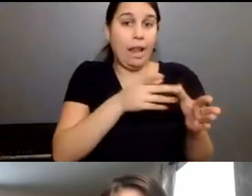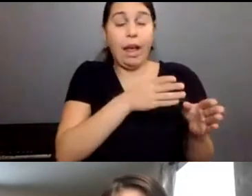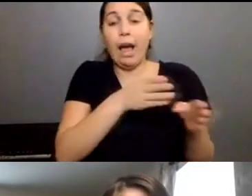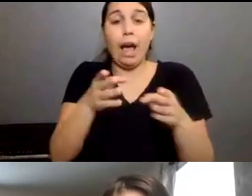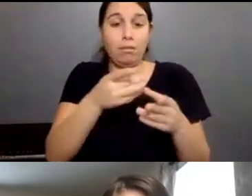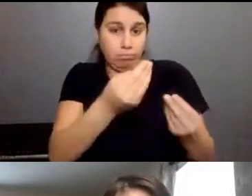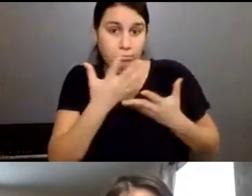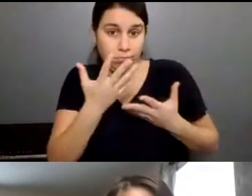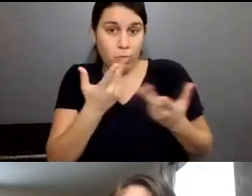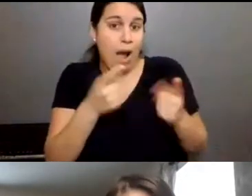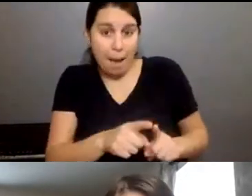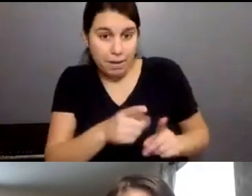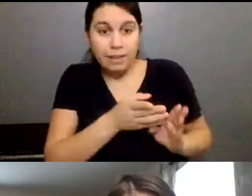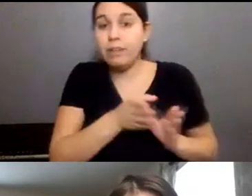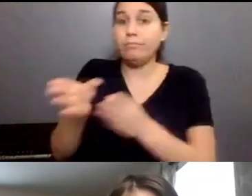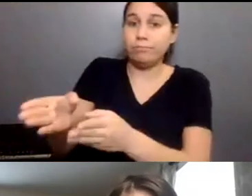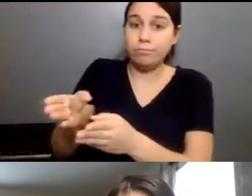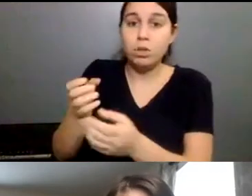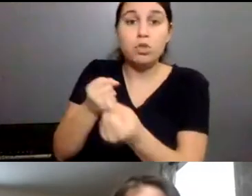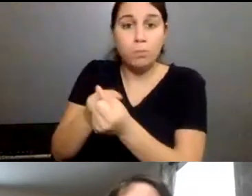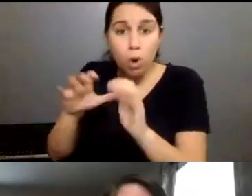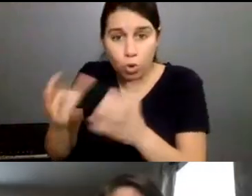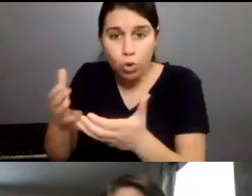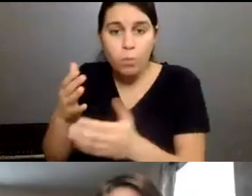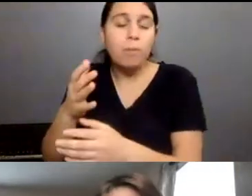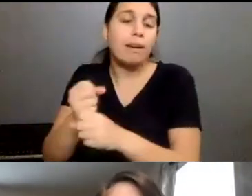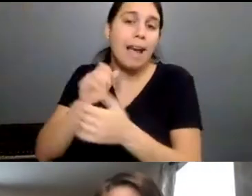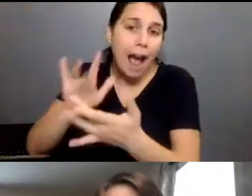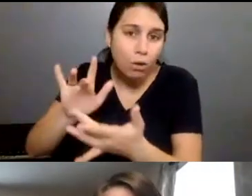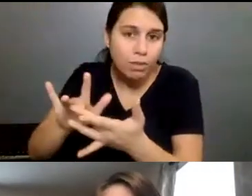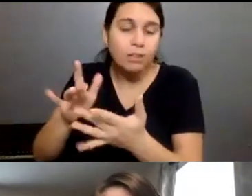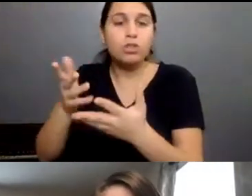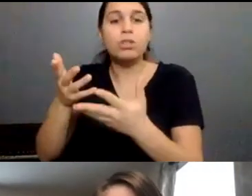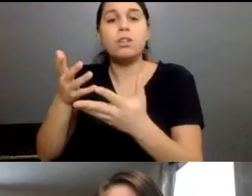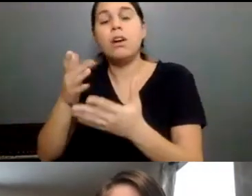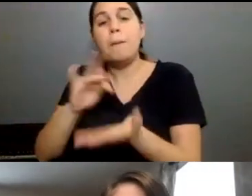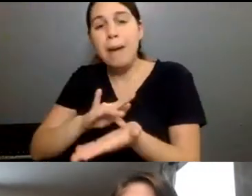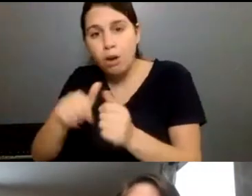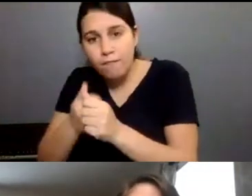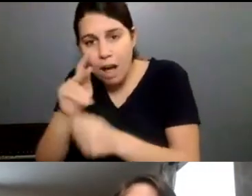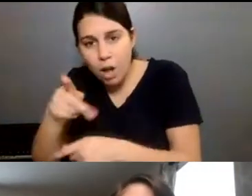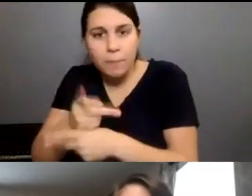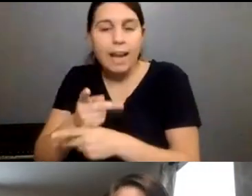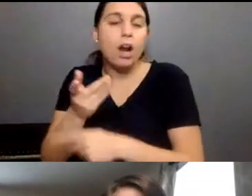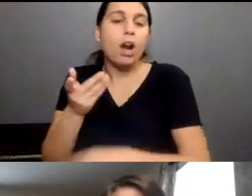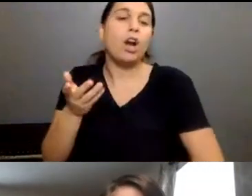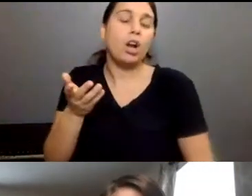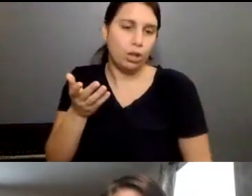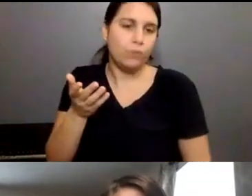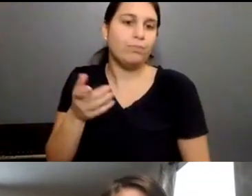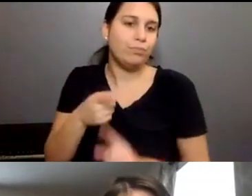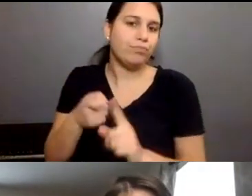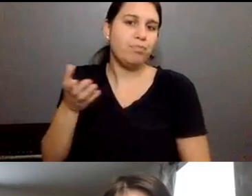and receive supportive outreach in addition to kind of medical follow-up care. And from